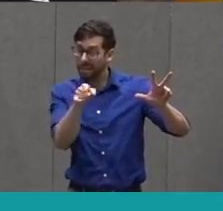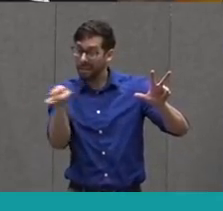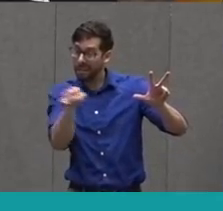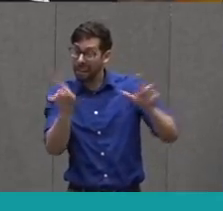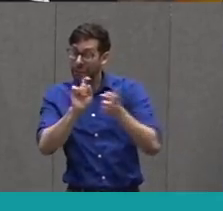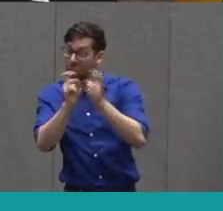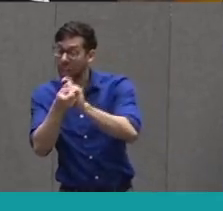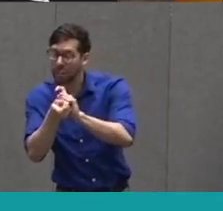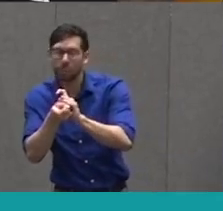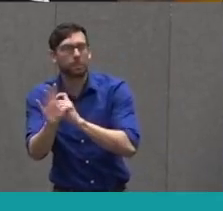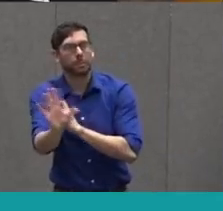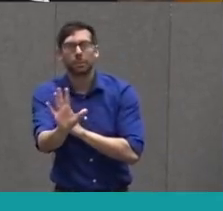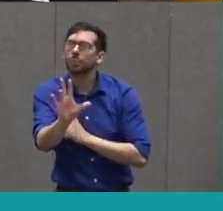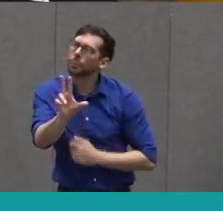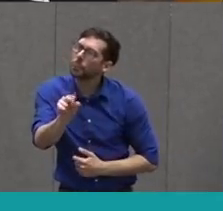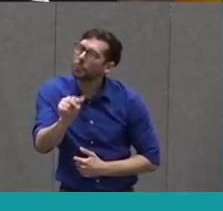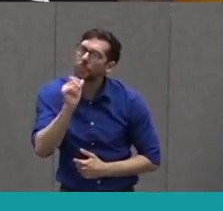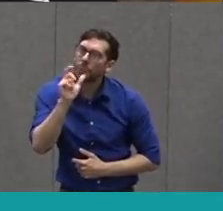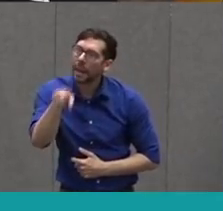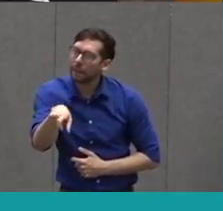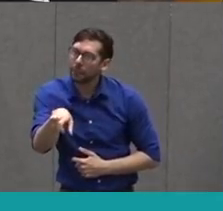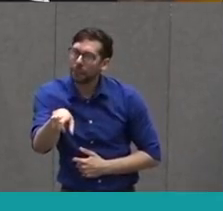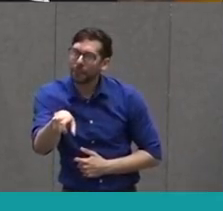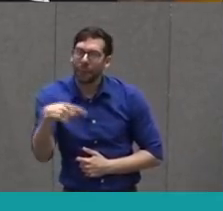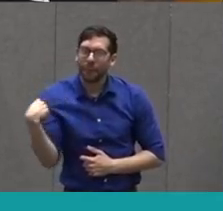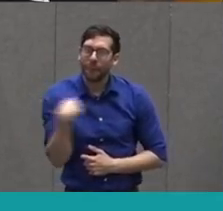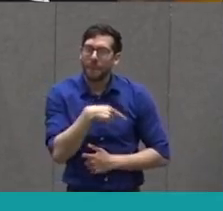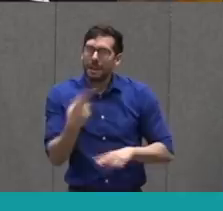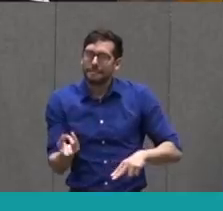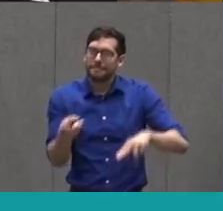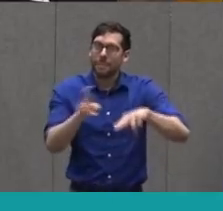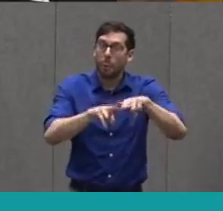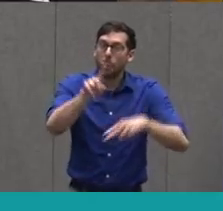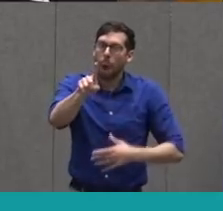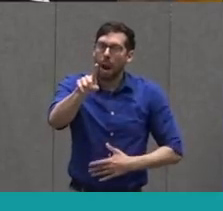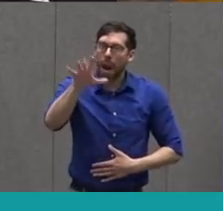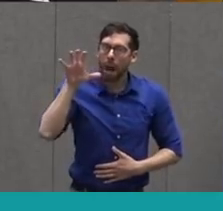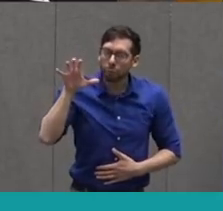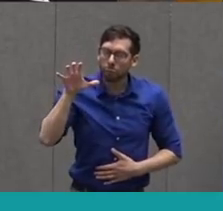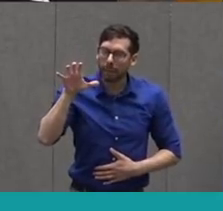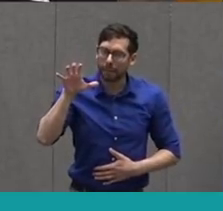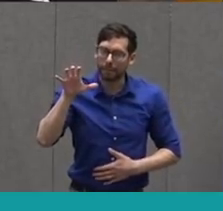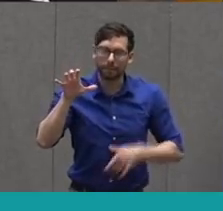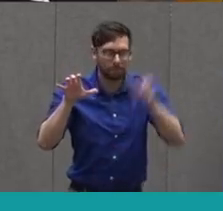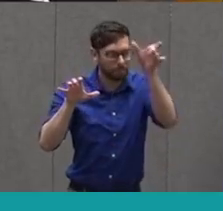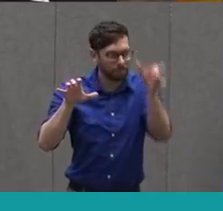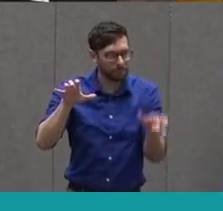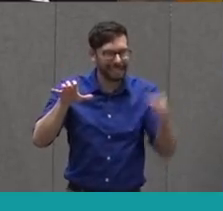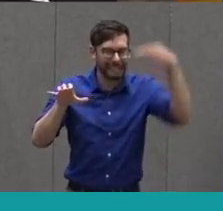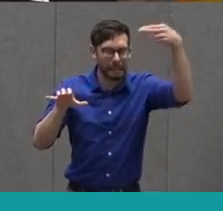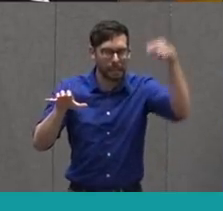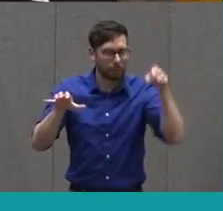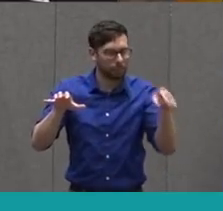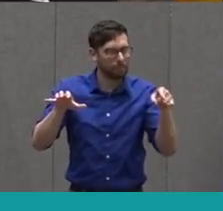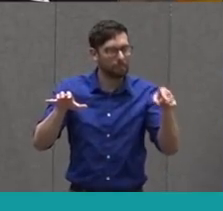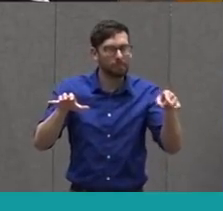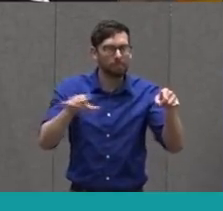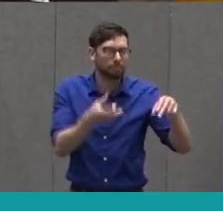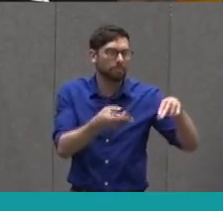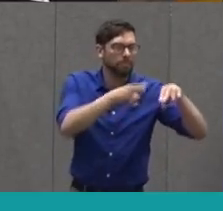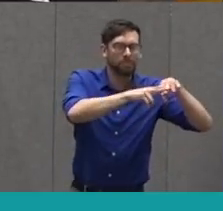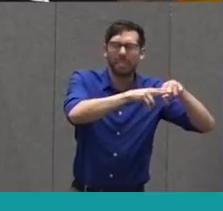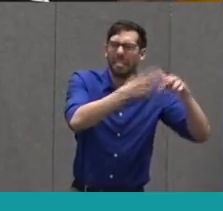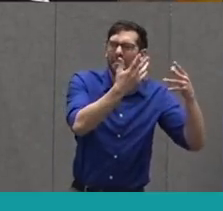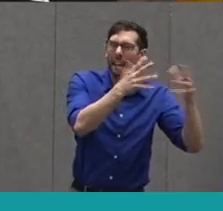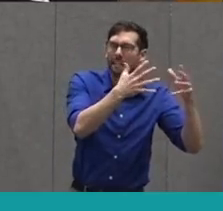we're asking for something that is just 100 more. We do not need to change the digit in the